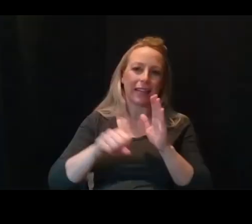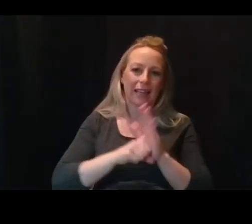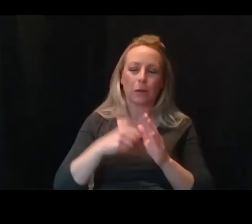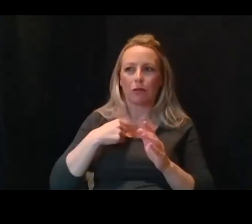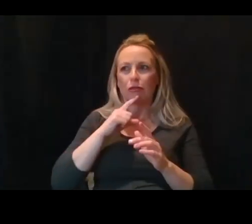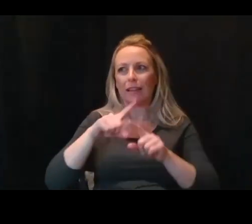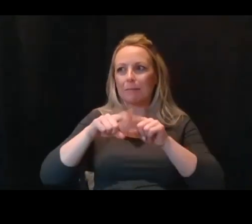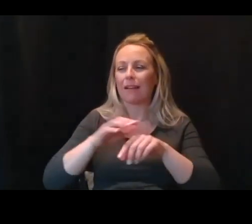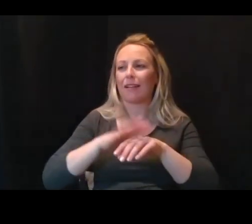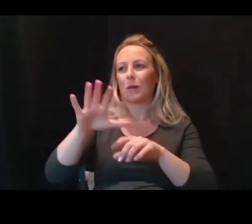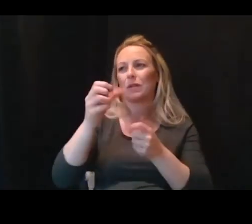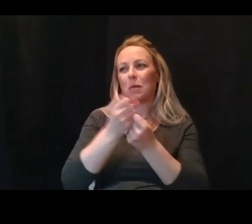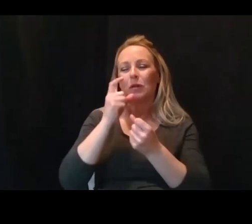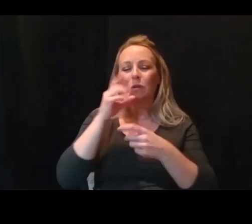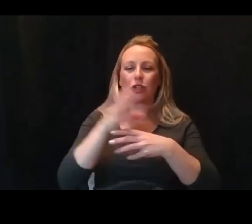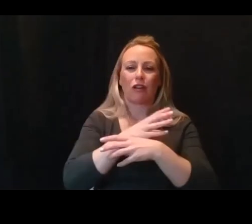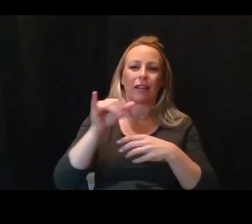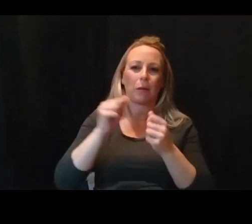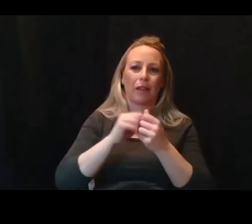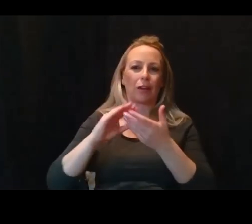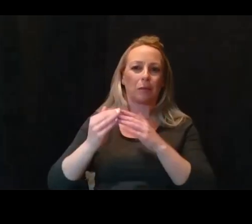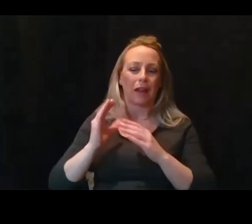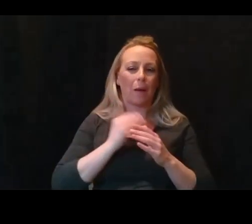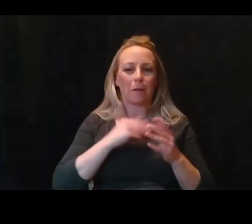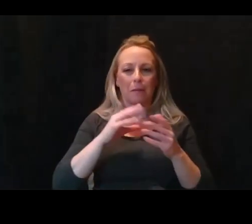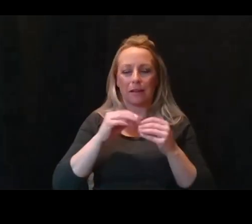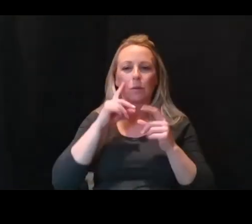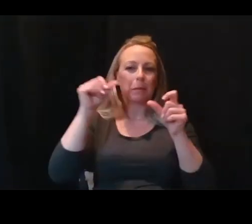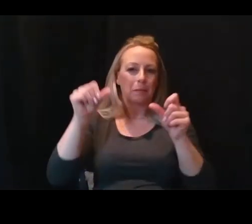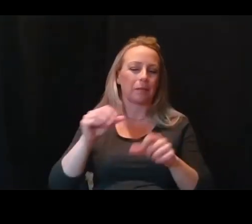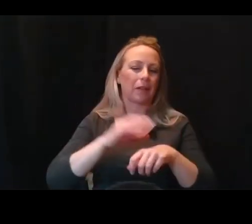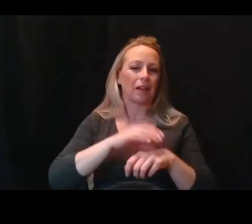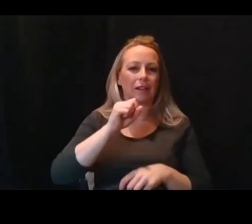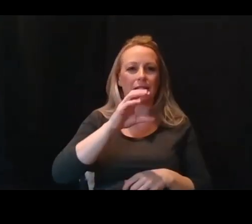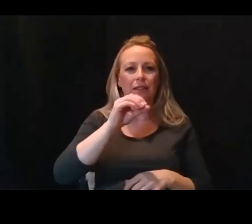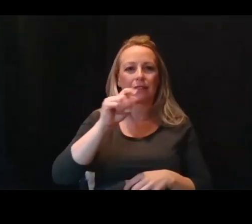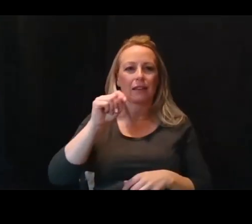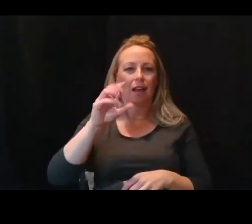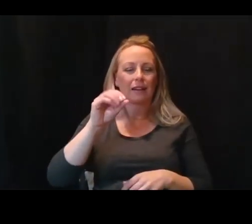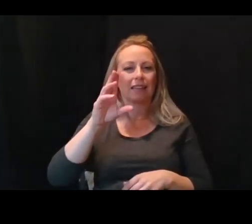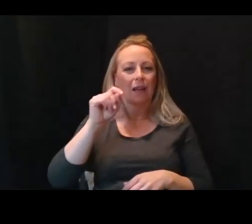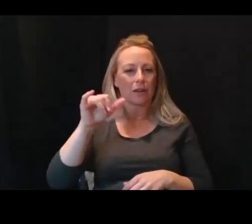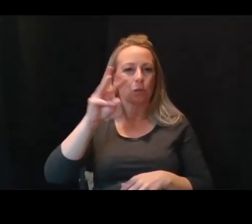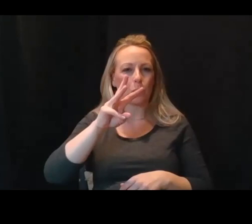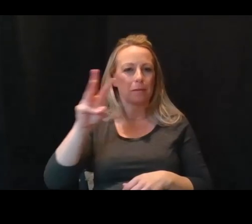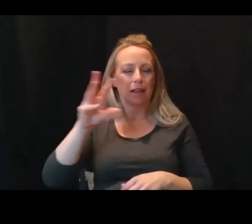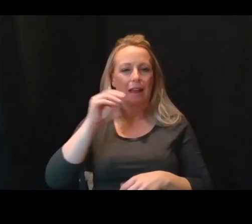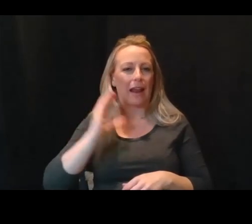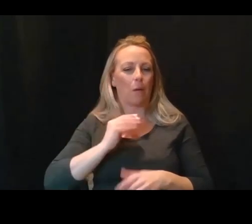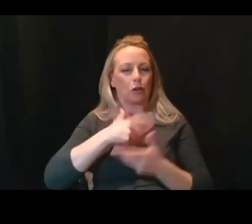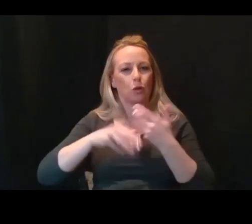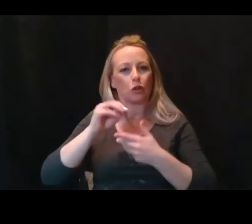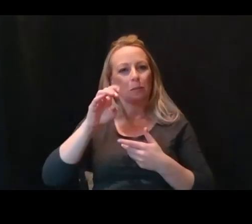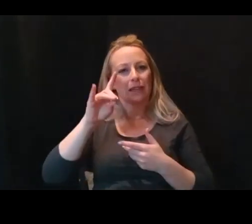some of that to our community. Our message will be posted on the Scott County Health Department's website, as well as on our social media pages, so